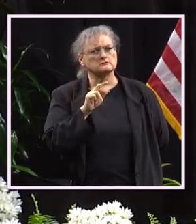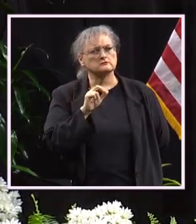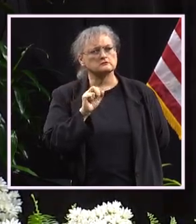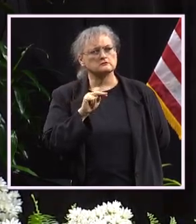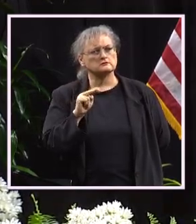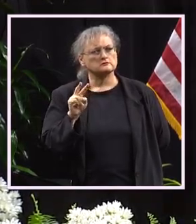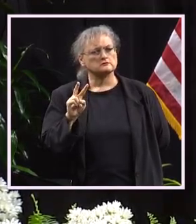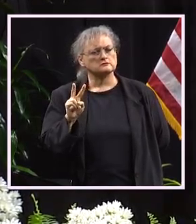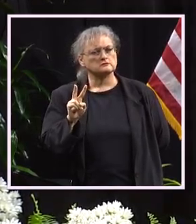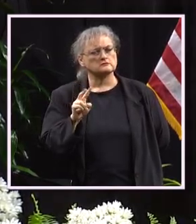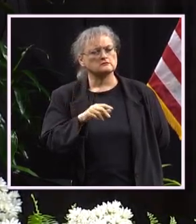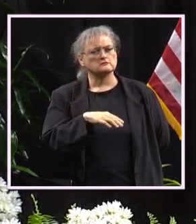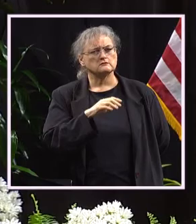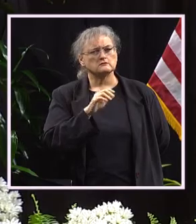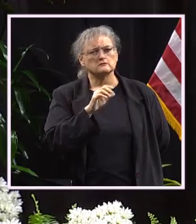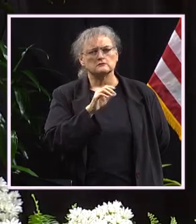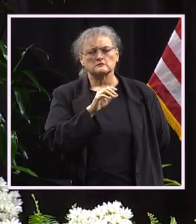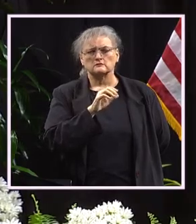Mauricio Bailey.